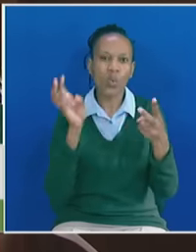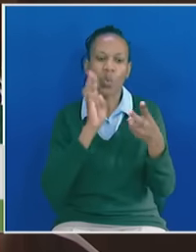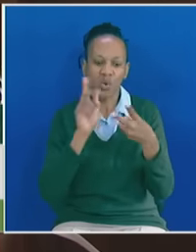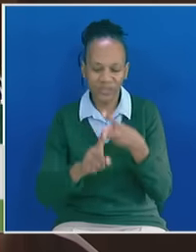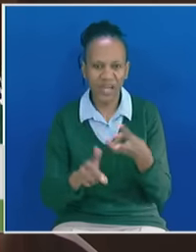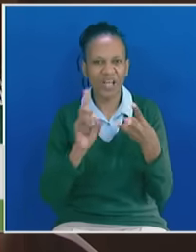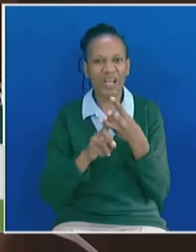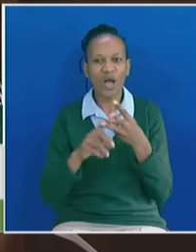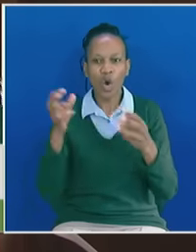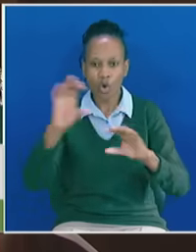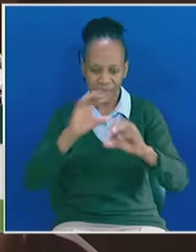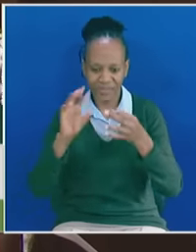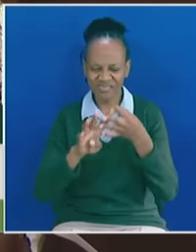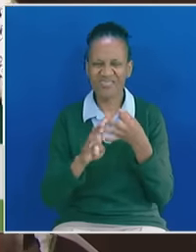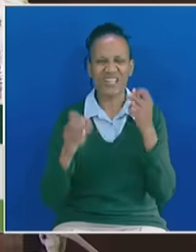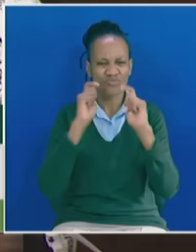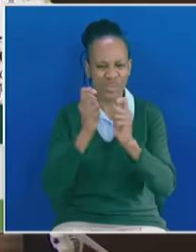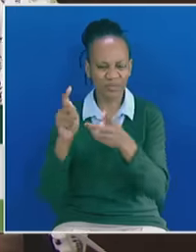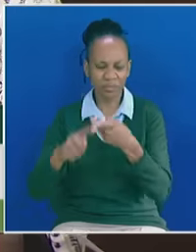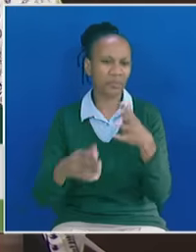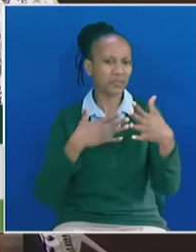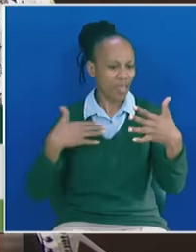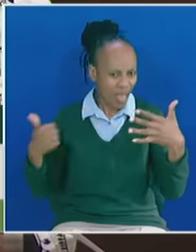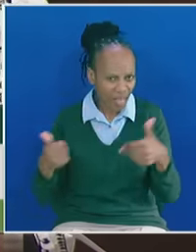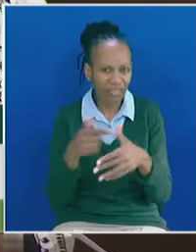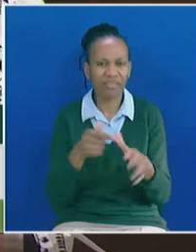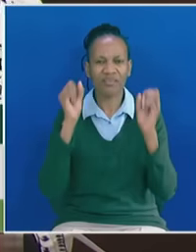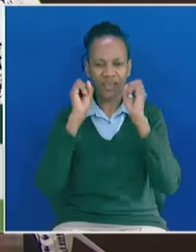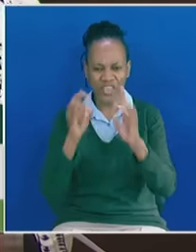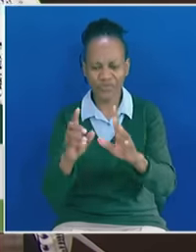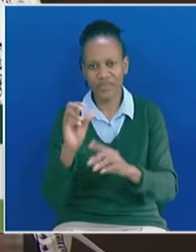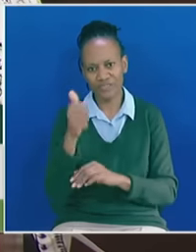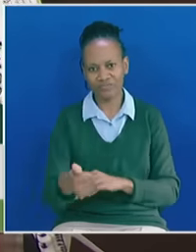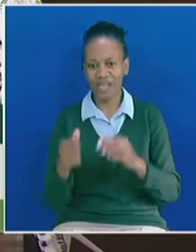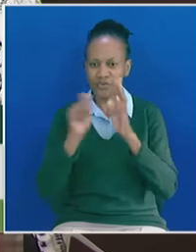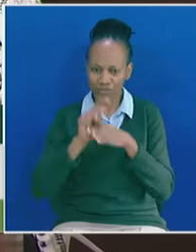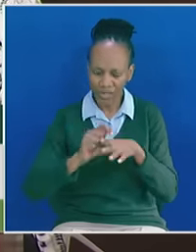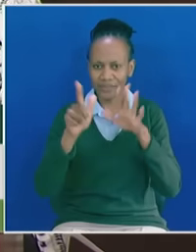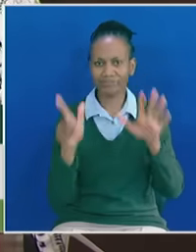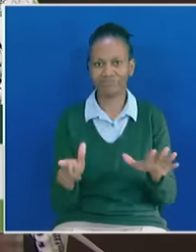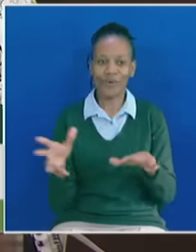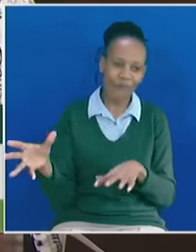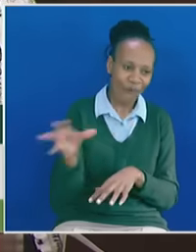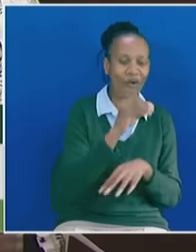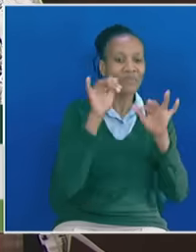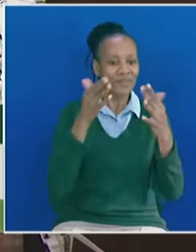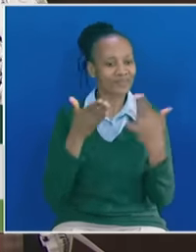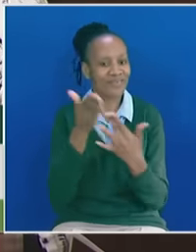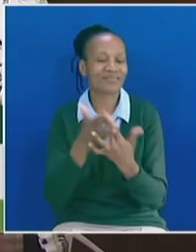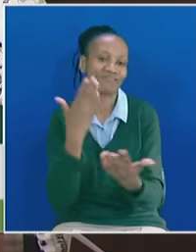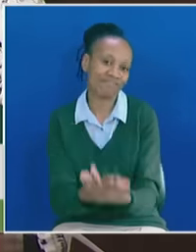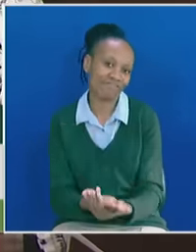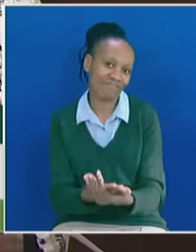like telecommunications, transport, health, education, and of course training for all our people.